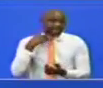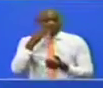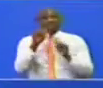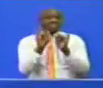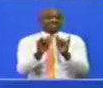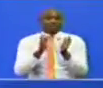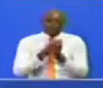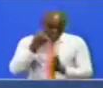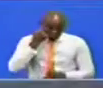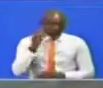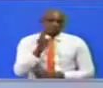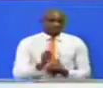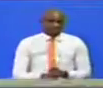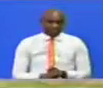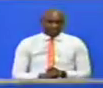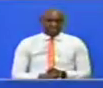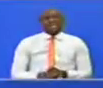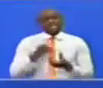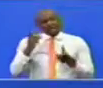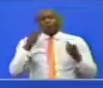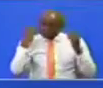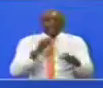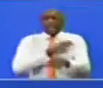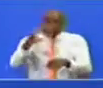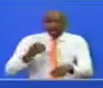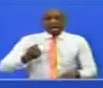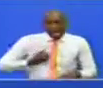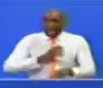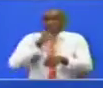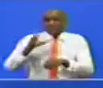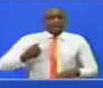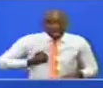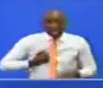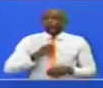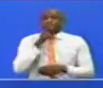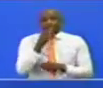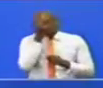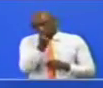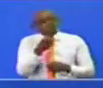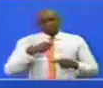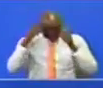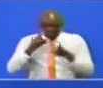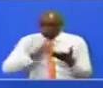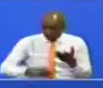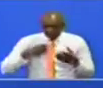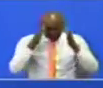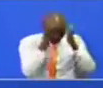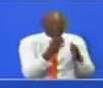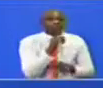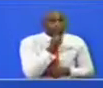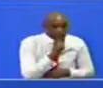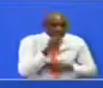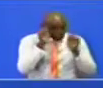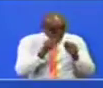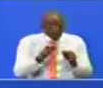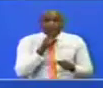drugs. There is so much empowerment for the girl child than the boy child. That's why I decided, let me work for the boy child so that I can